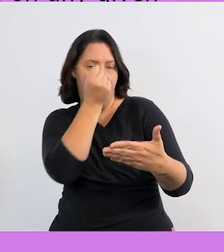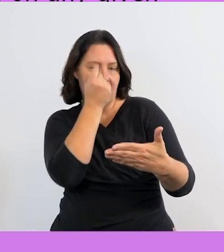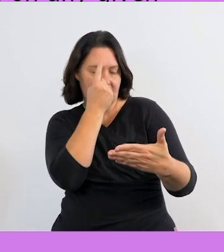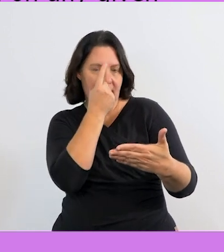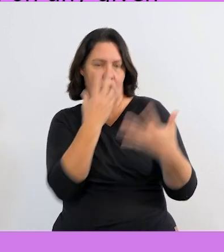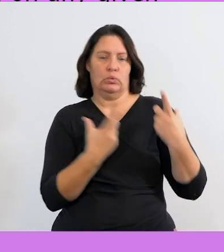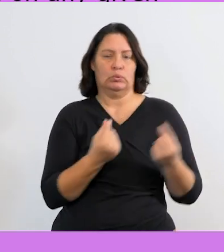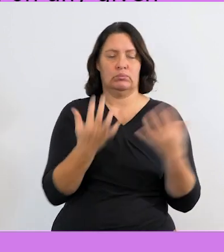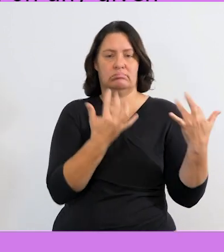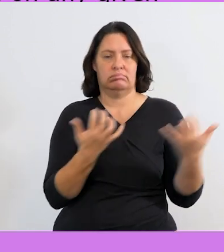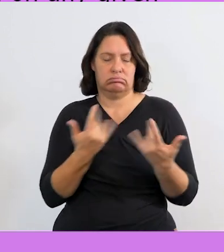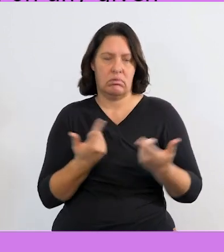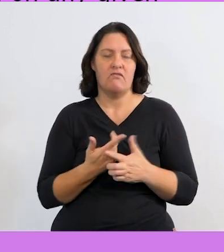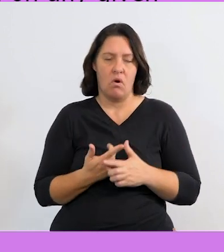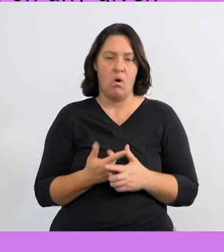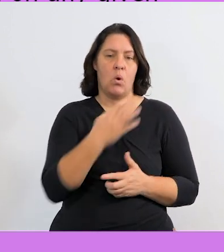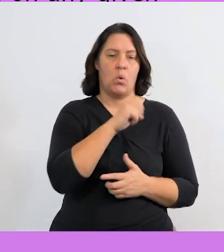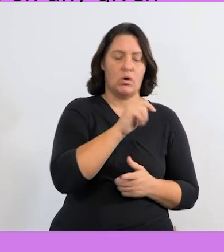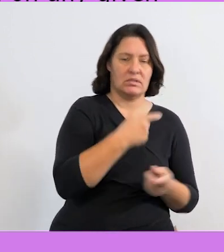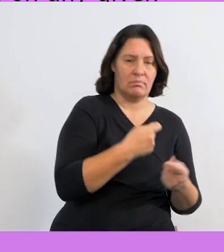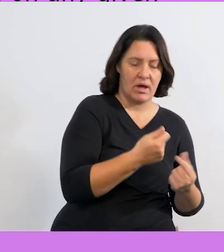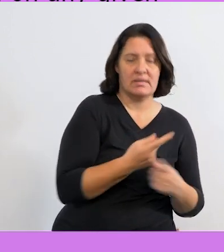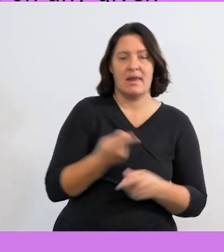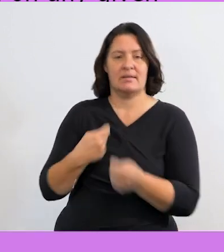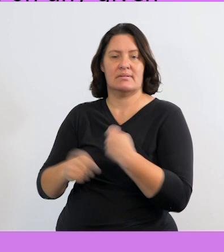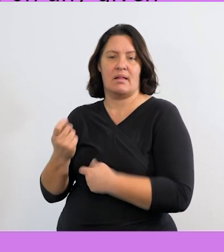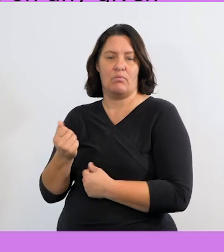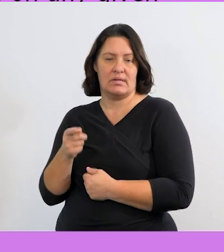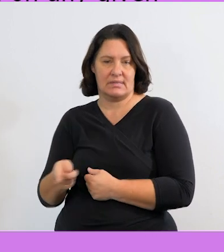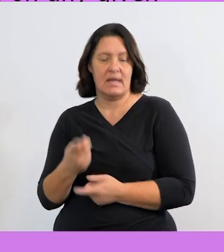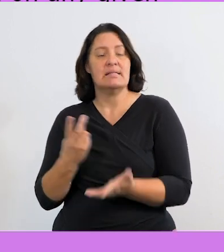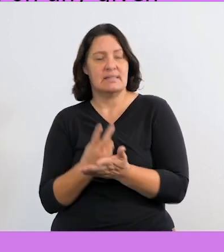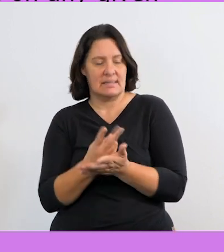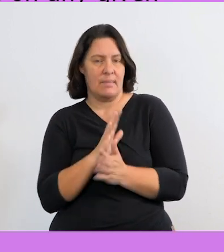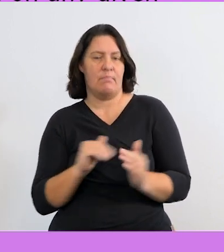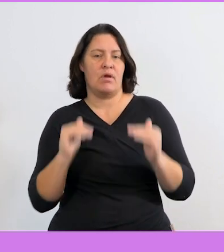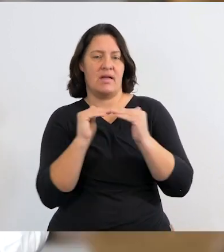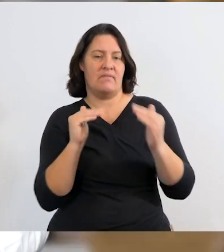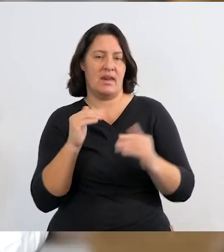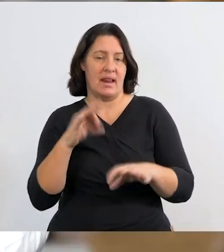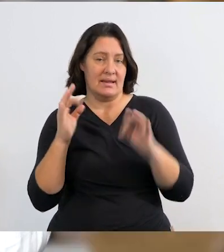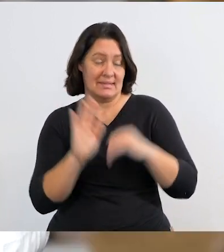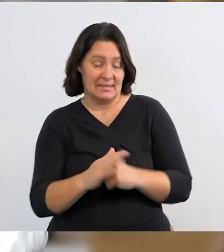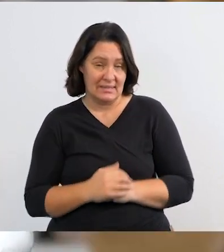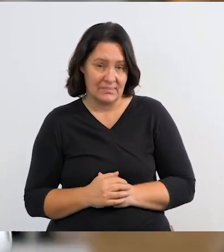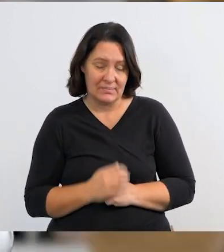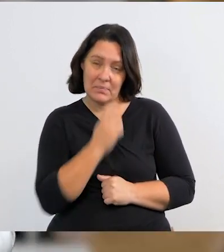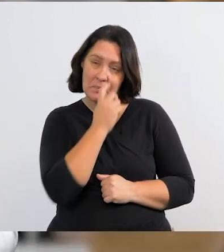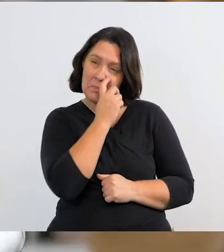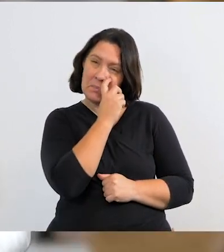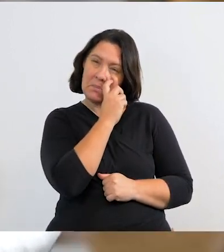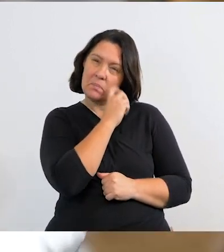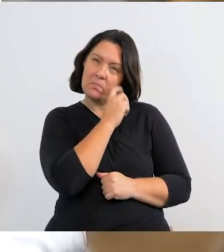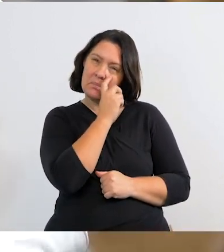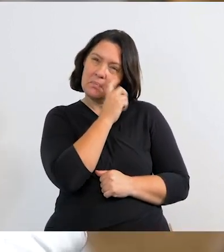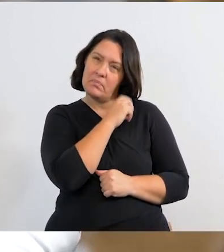perform calculations involving cost price and selling price, as well as break-even analysis. All right, now let's quickly put